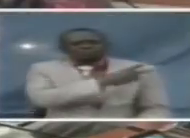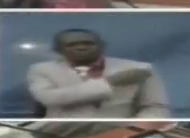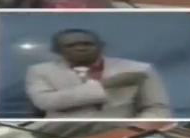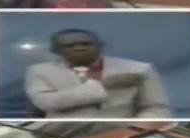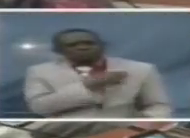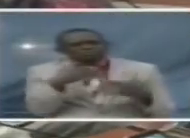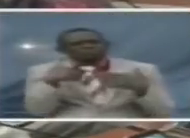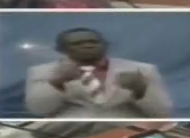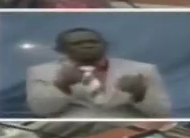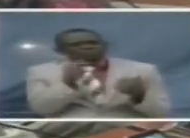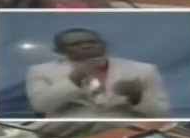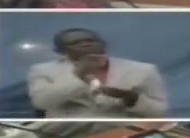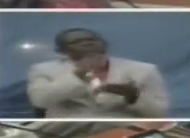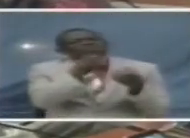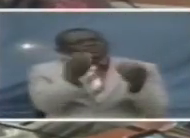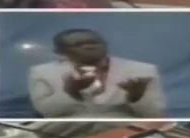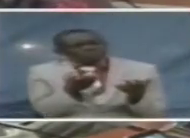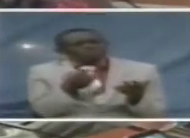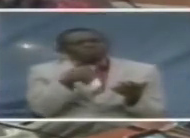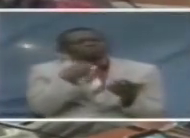prerequisites. Health.